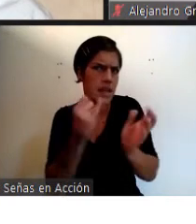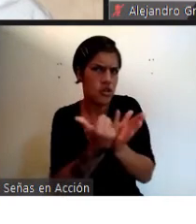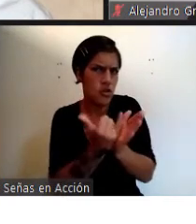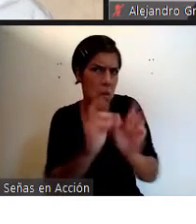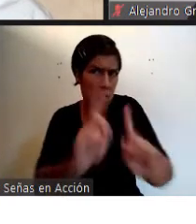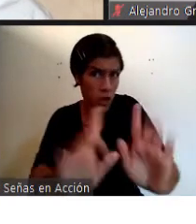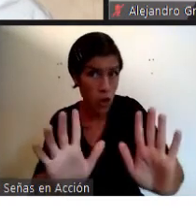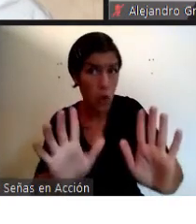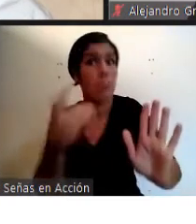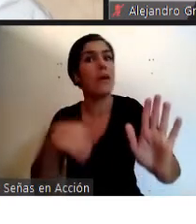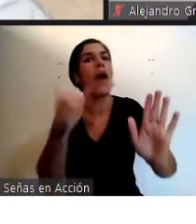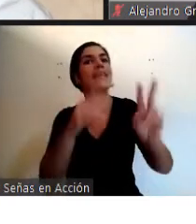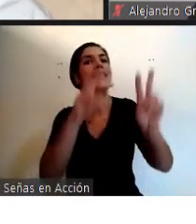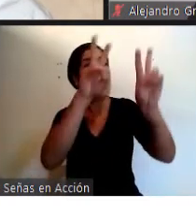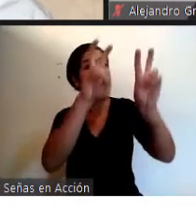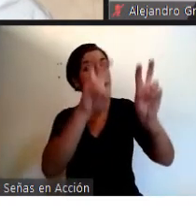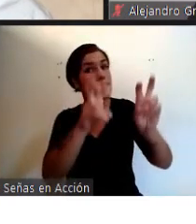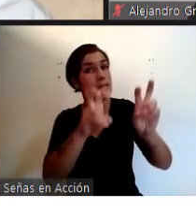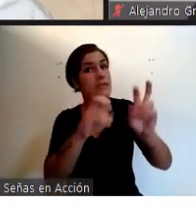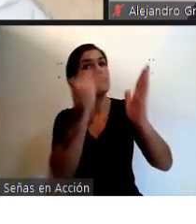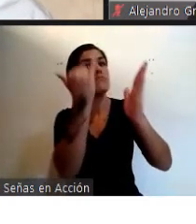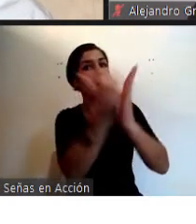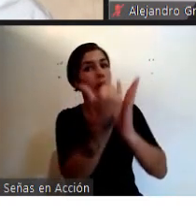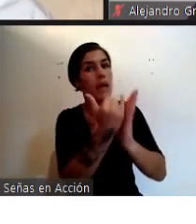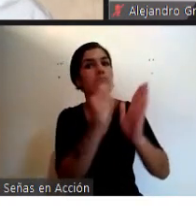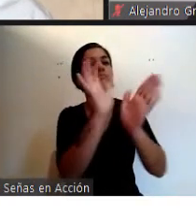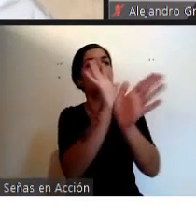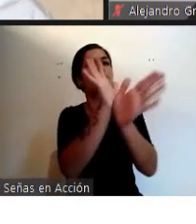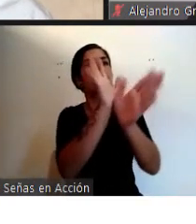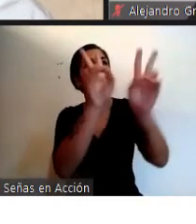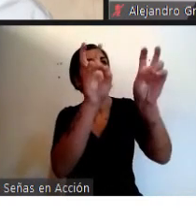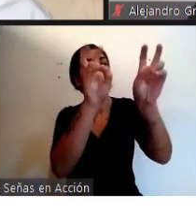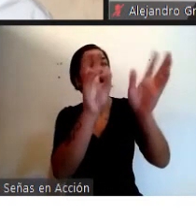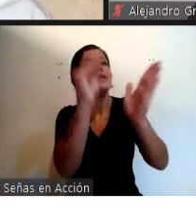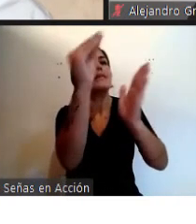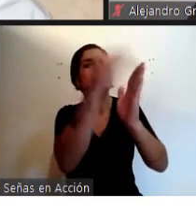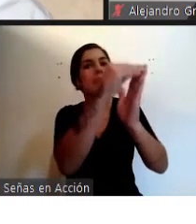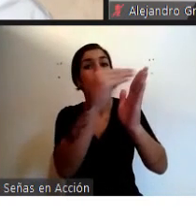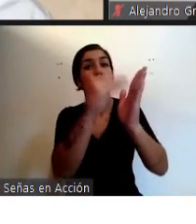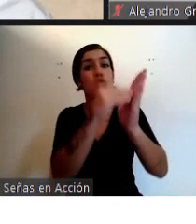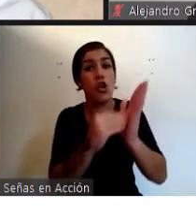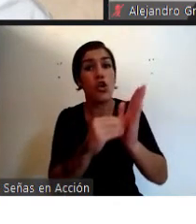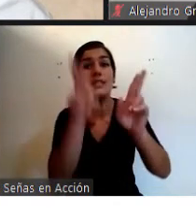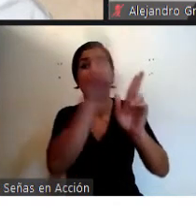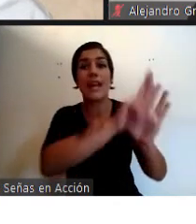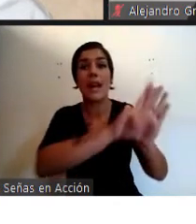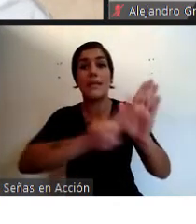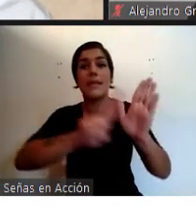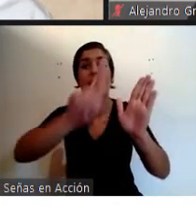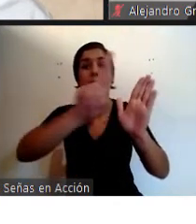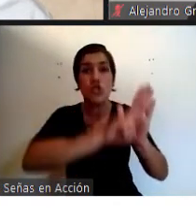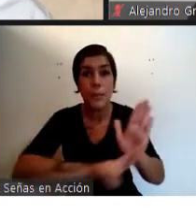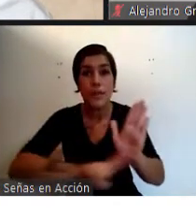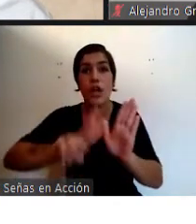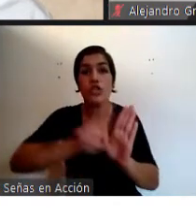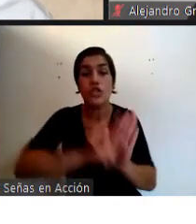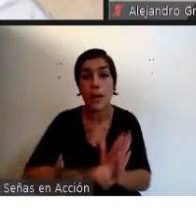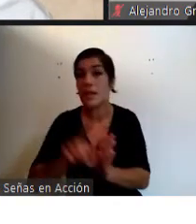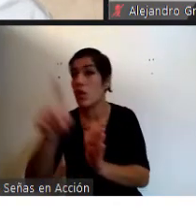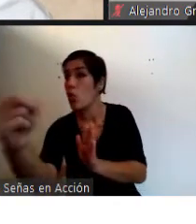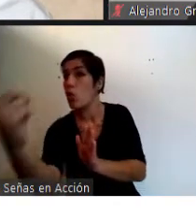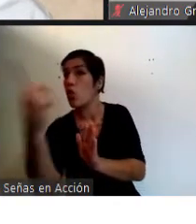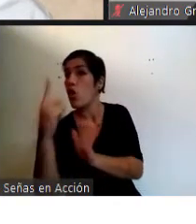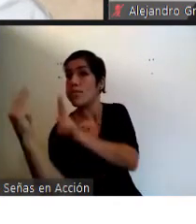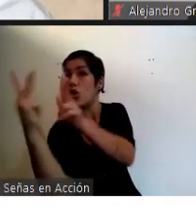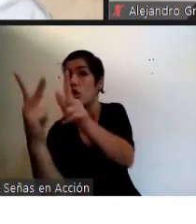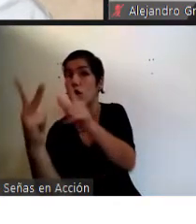because we have many. What are the points that you agreed on? And it's also interesting to kind of find a